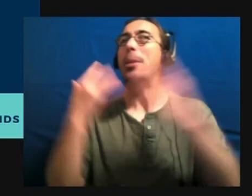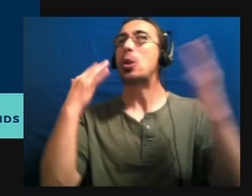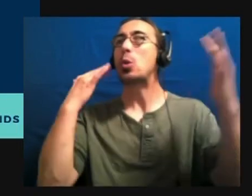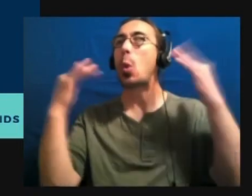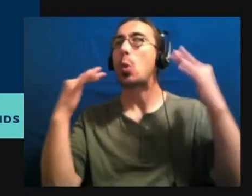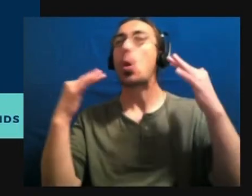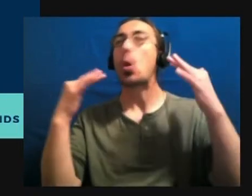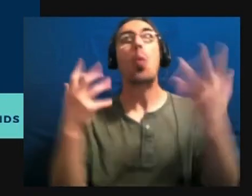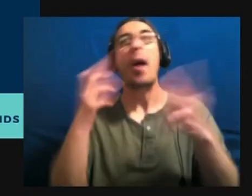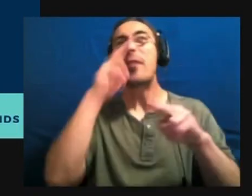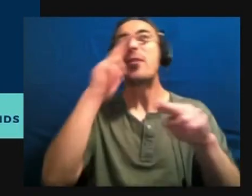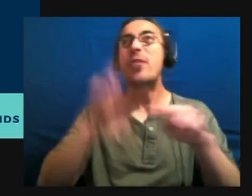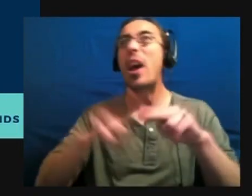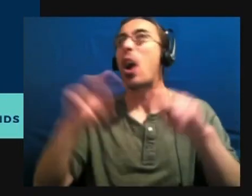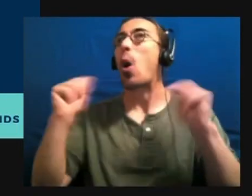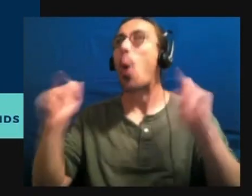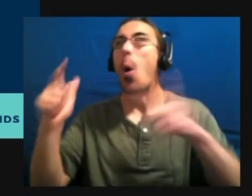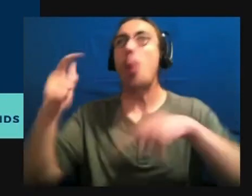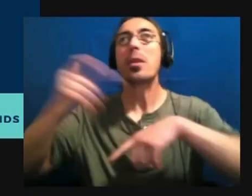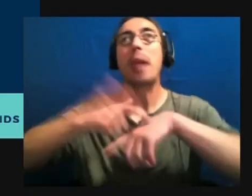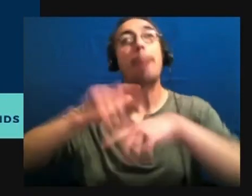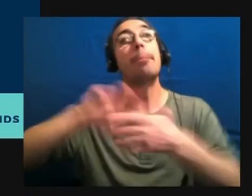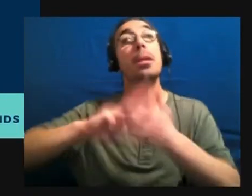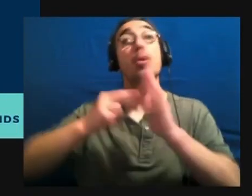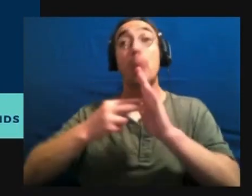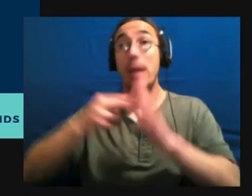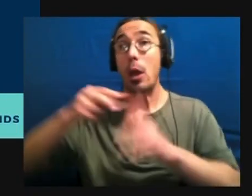the time. So we had to swing her